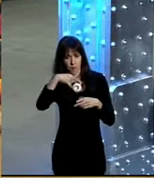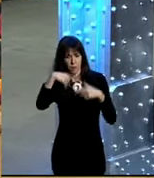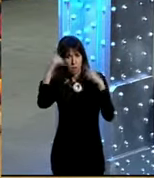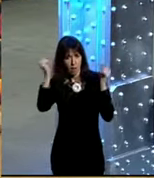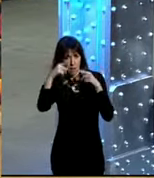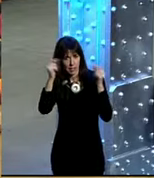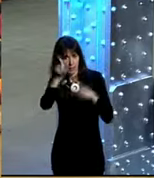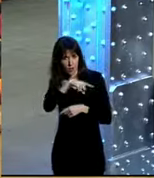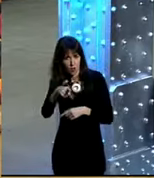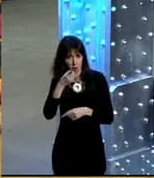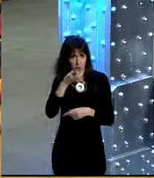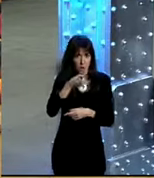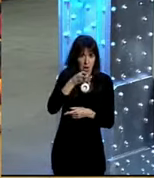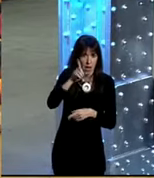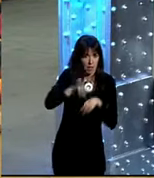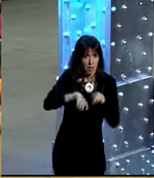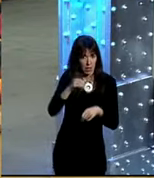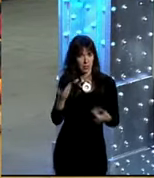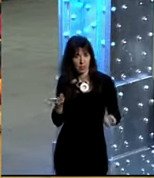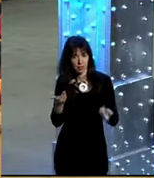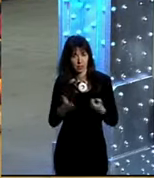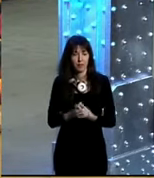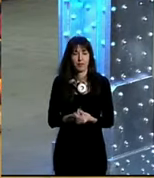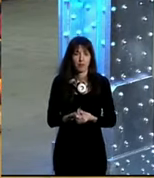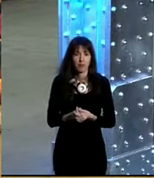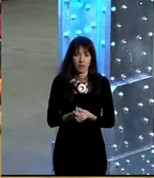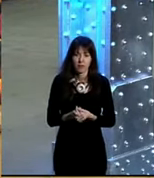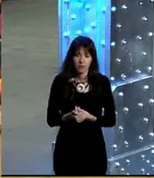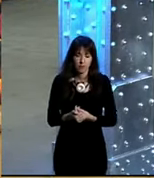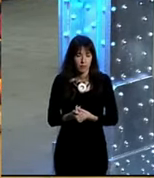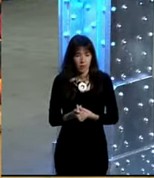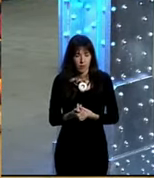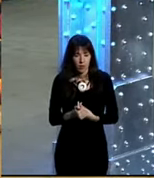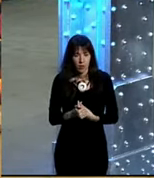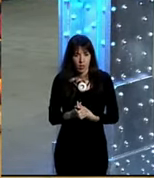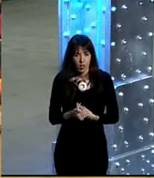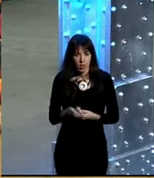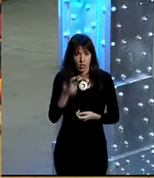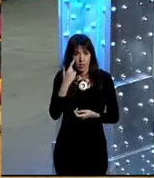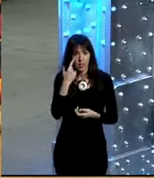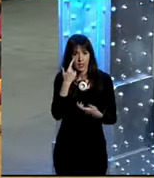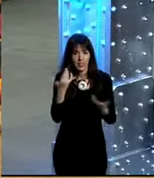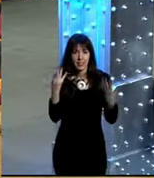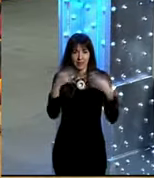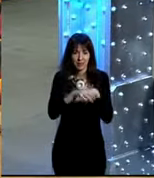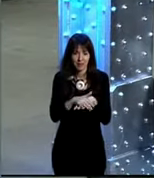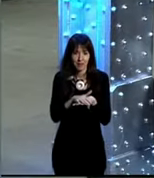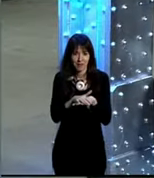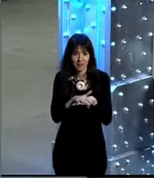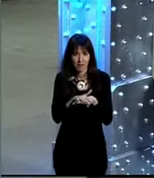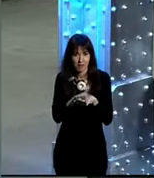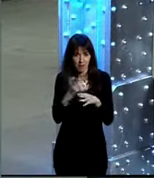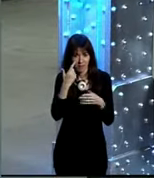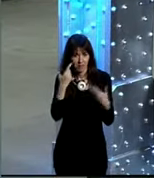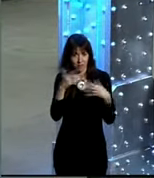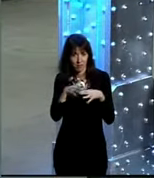increasingly we're seeing a symbiotic partnership, and this is the reason for it. It's a world where everyone